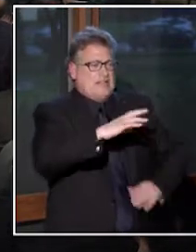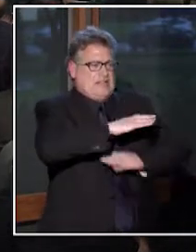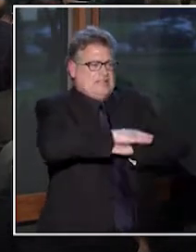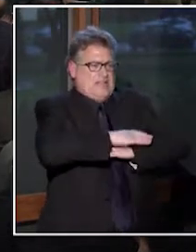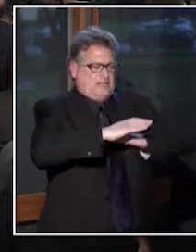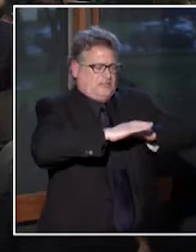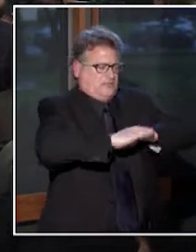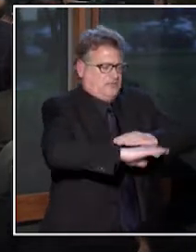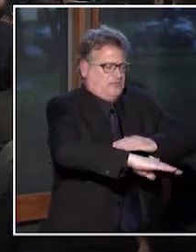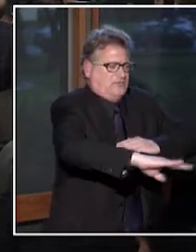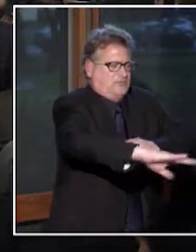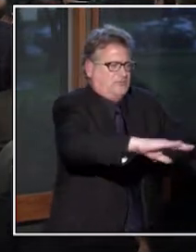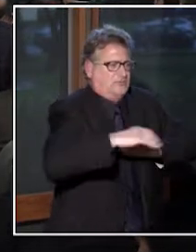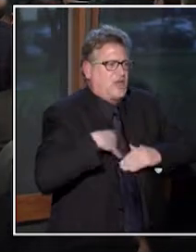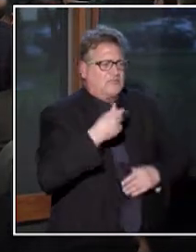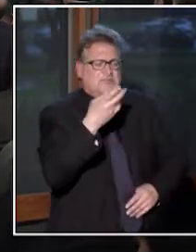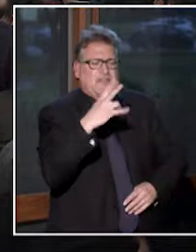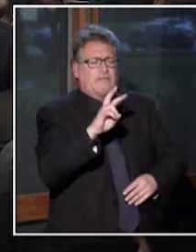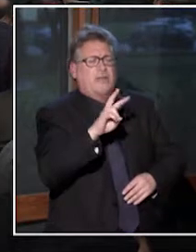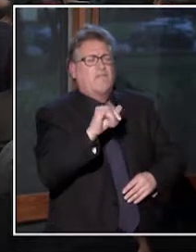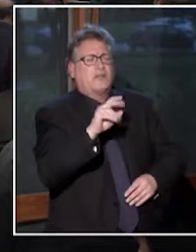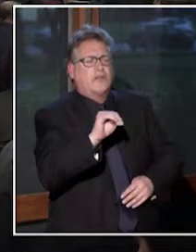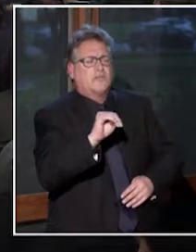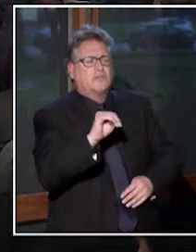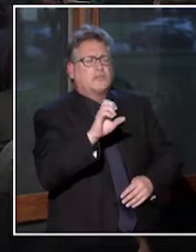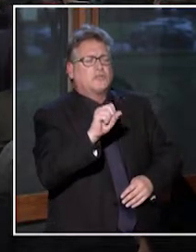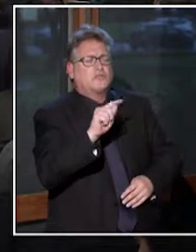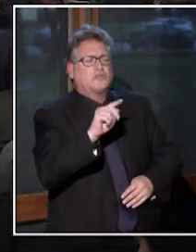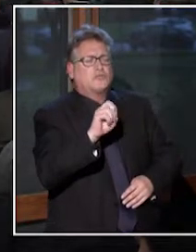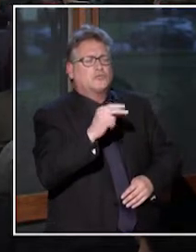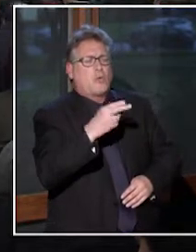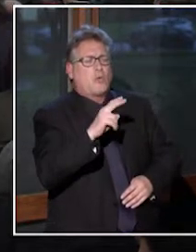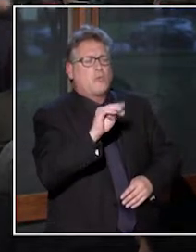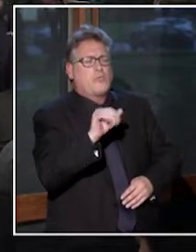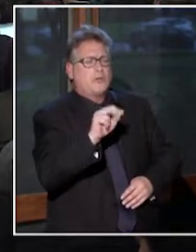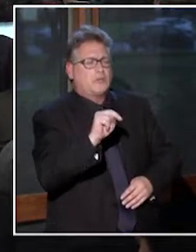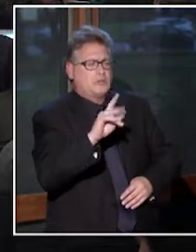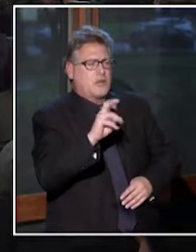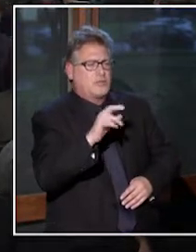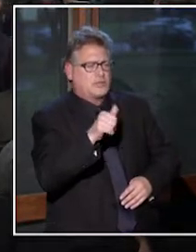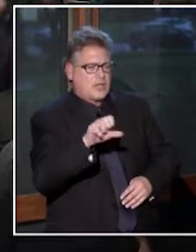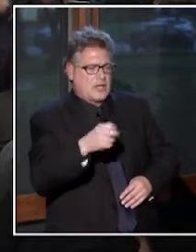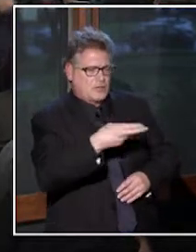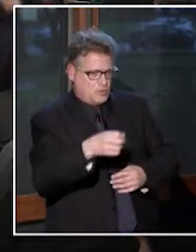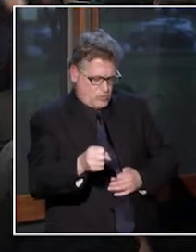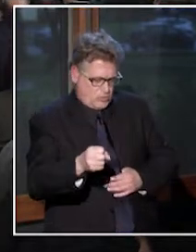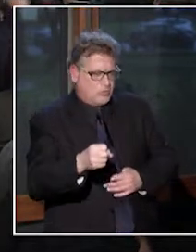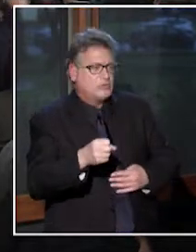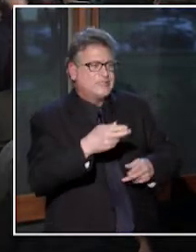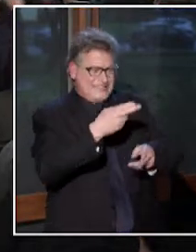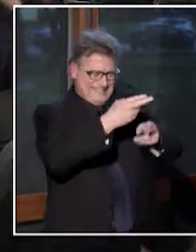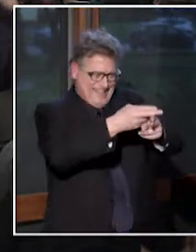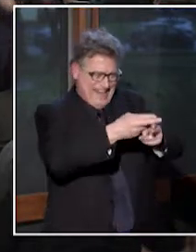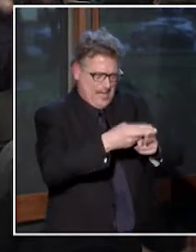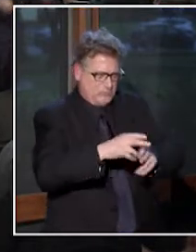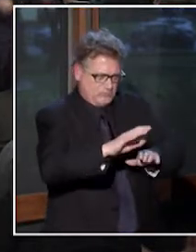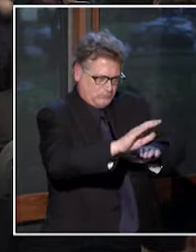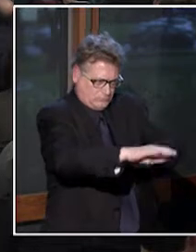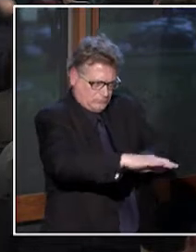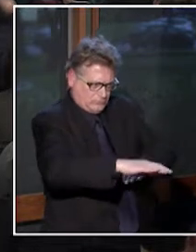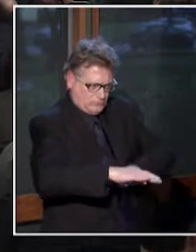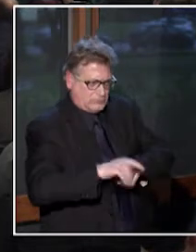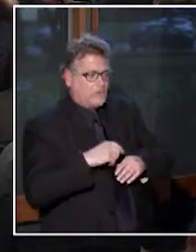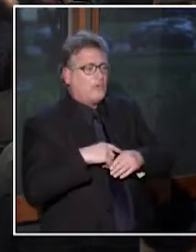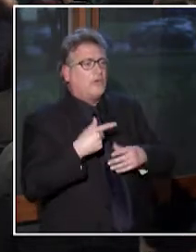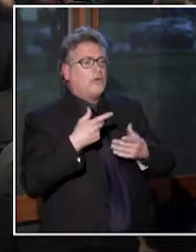names of the 17 victims from Stoneman Douglas High attached to the front. Students brought dozens of flowers and notes to put on these desks,